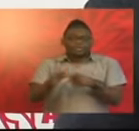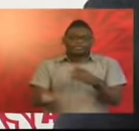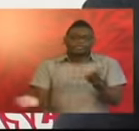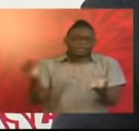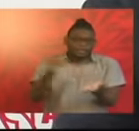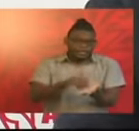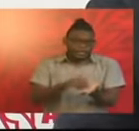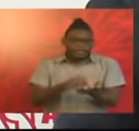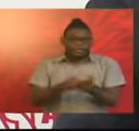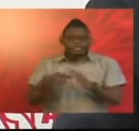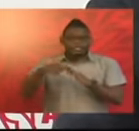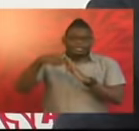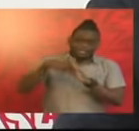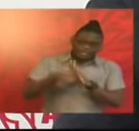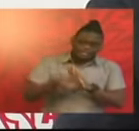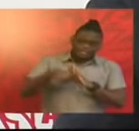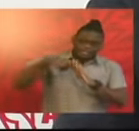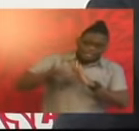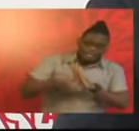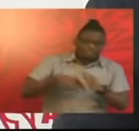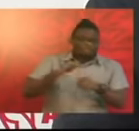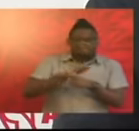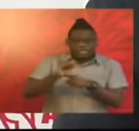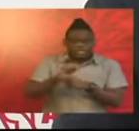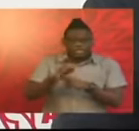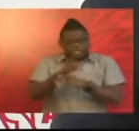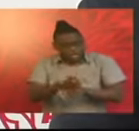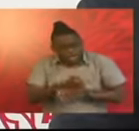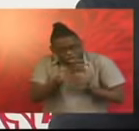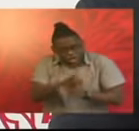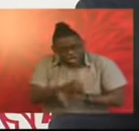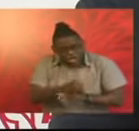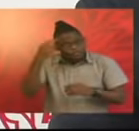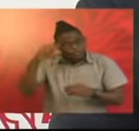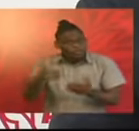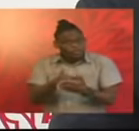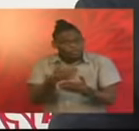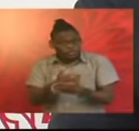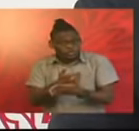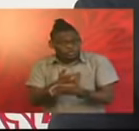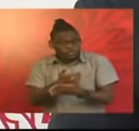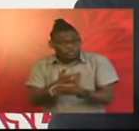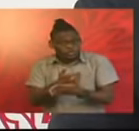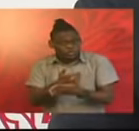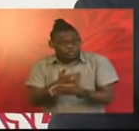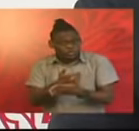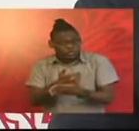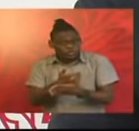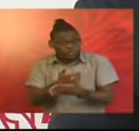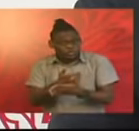new employees, doctors and RNs, 93 of them have been trained.